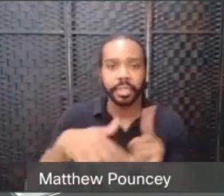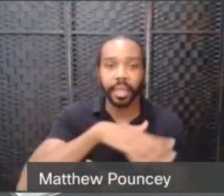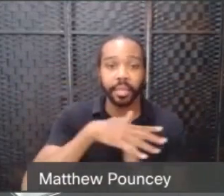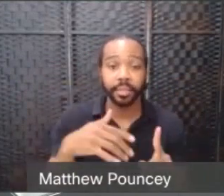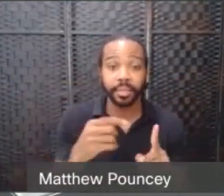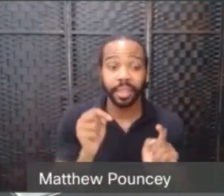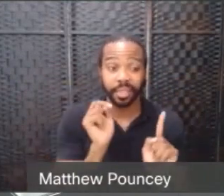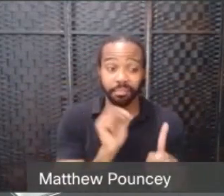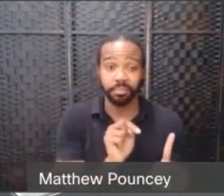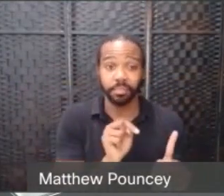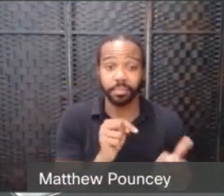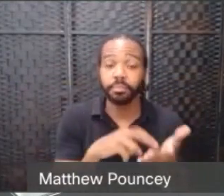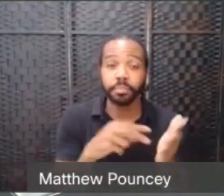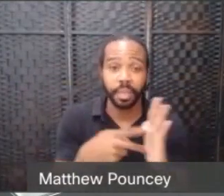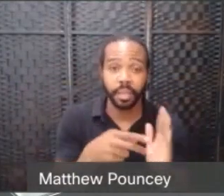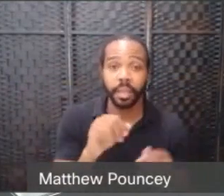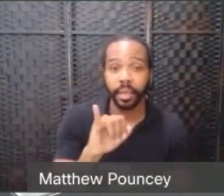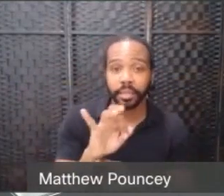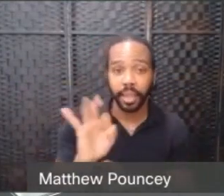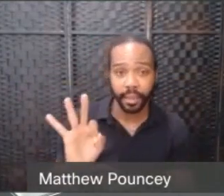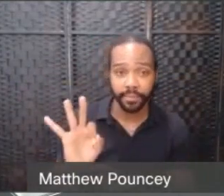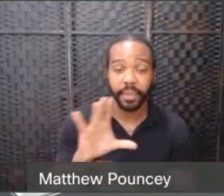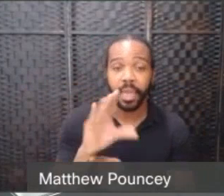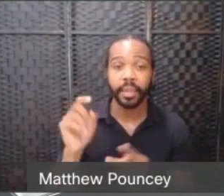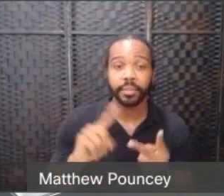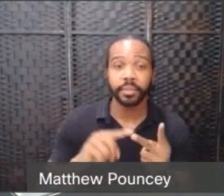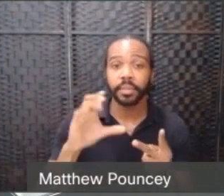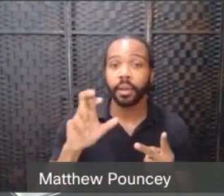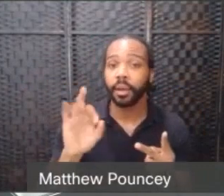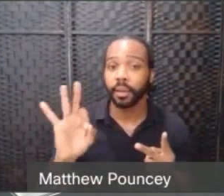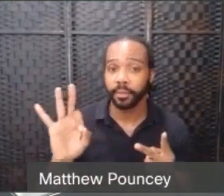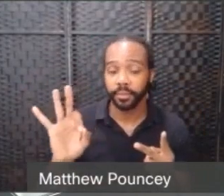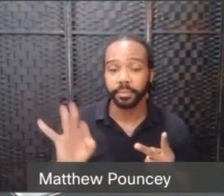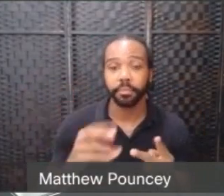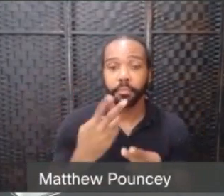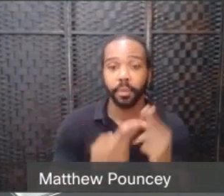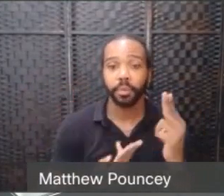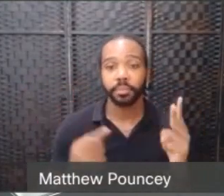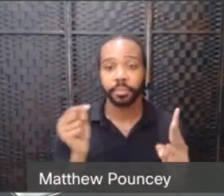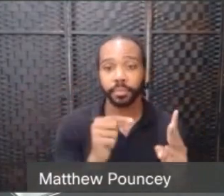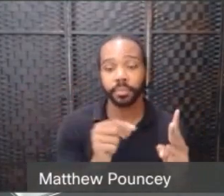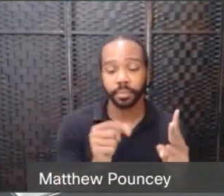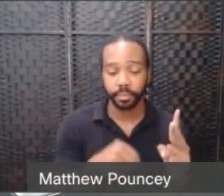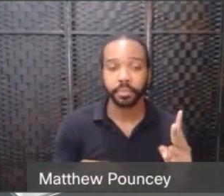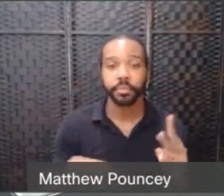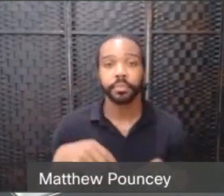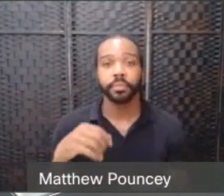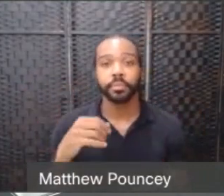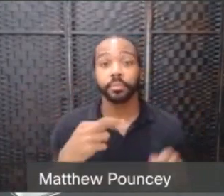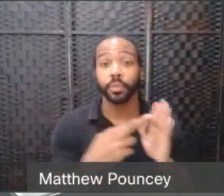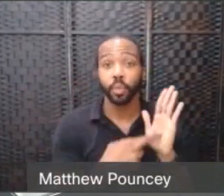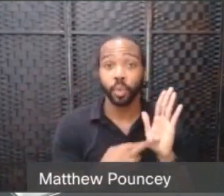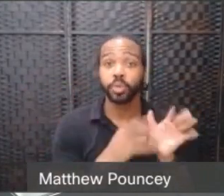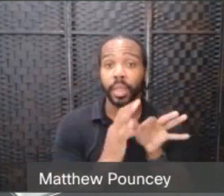this regard is, refers to ICFs, for example, and CRFs. And in that guidance, along with